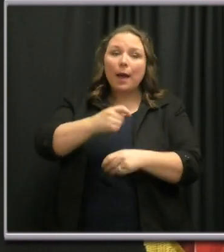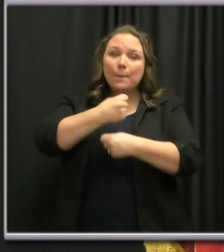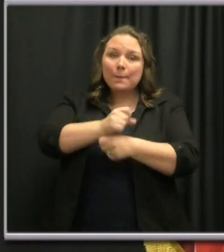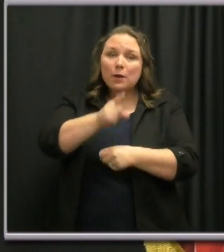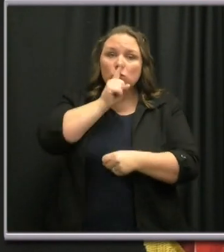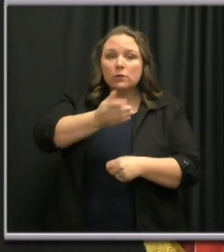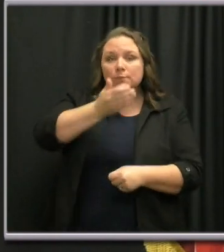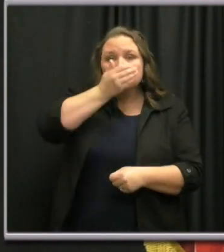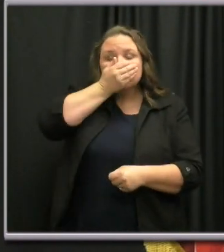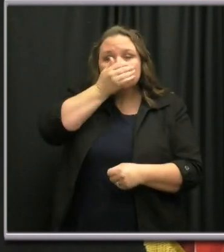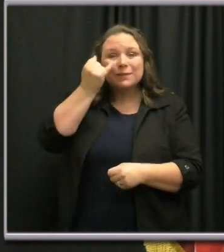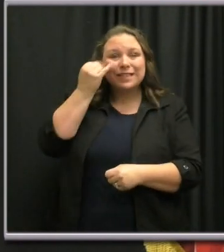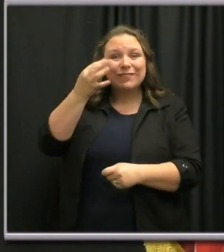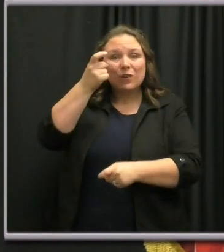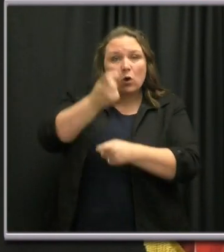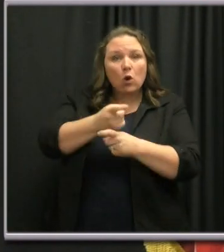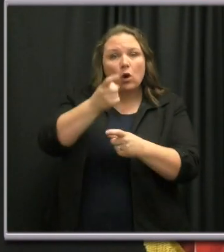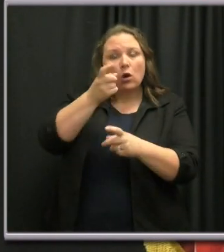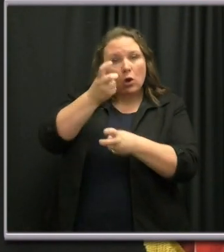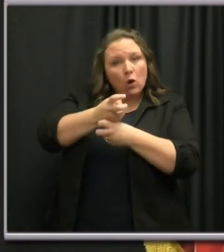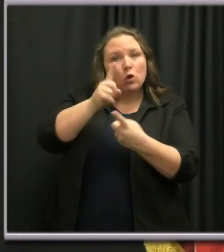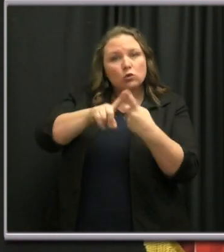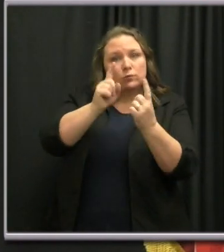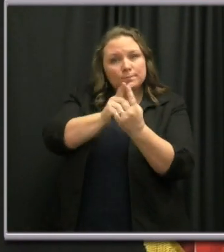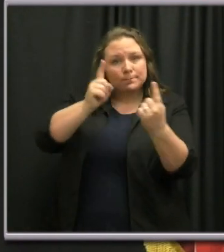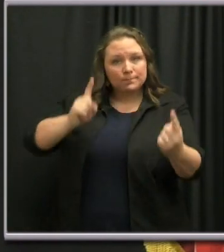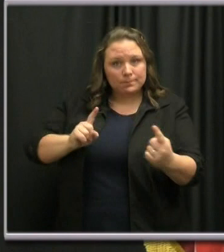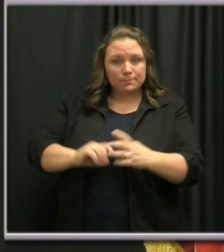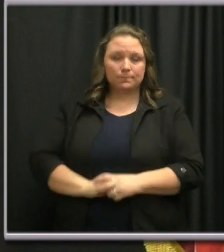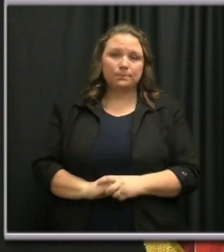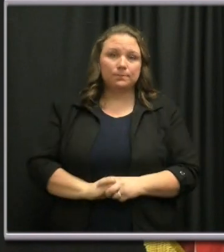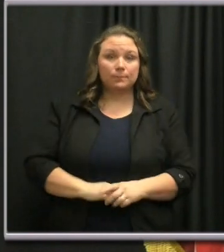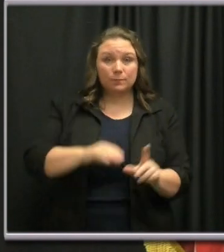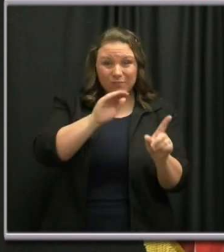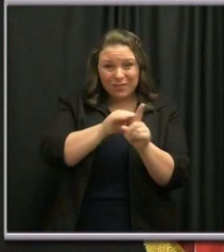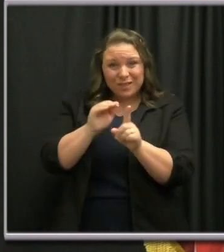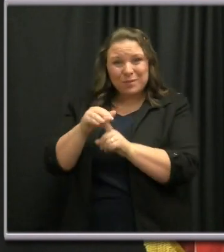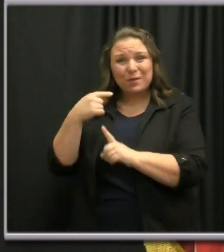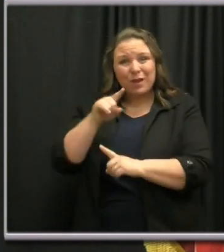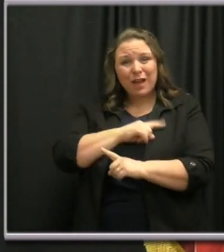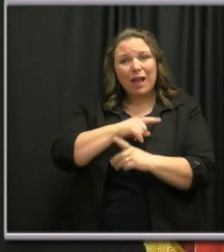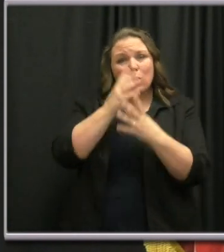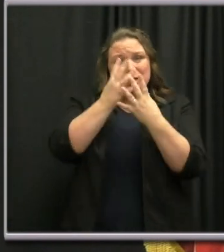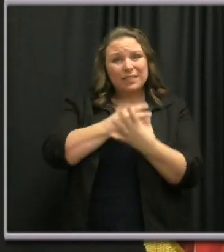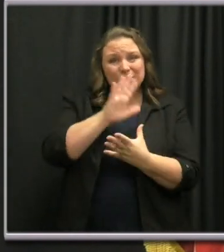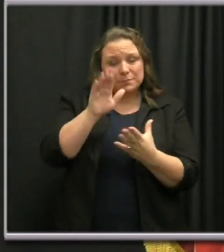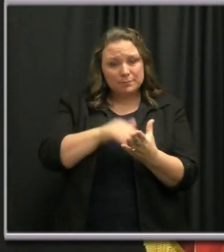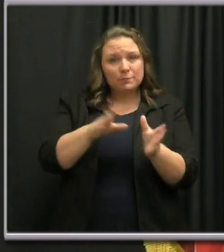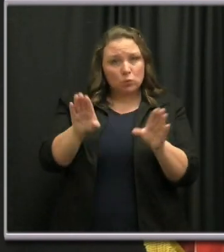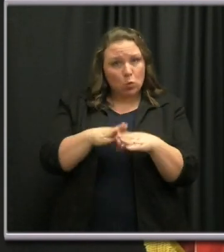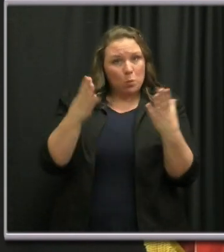measures are difficult to maintain. Now, as a reminder, Metro's community assessment centers are open